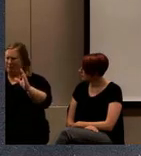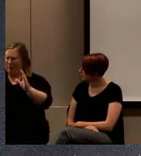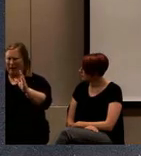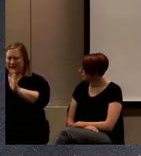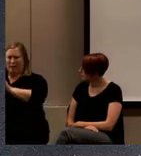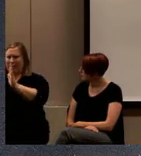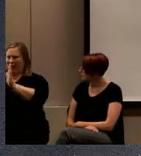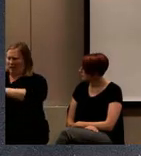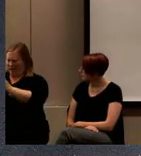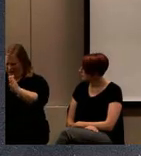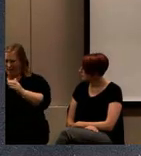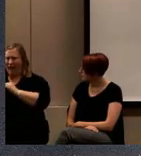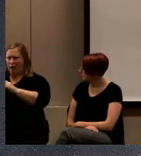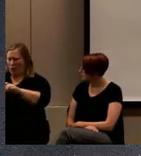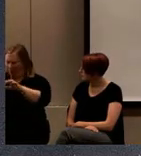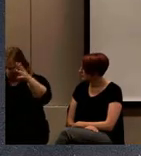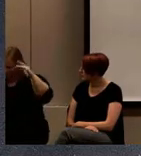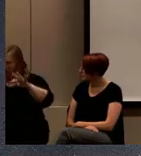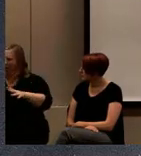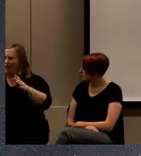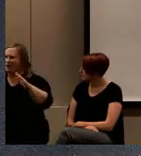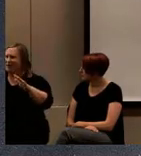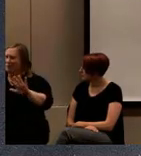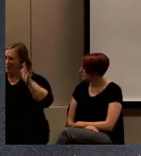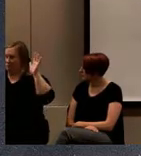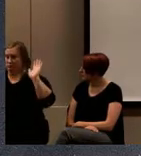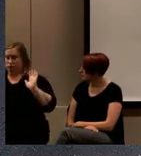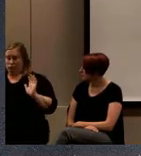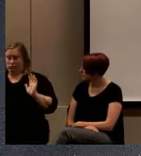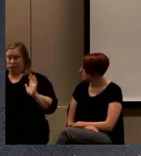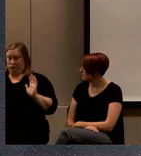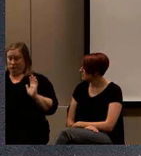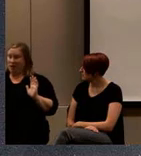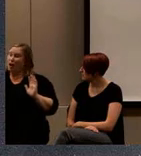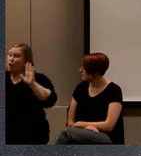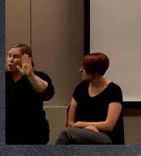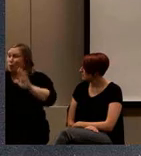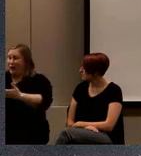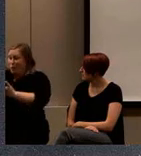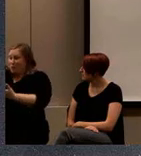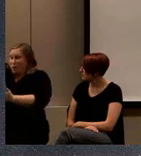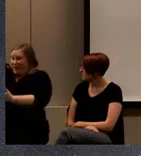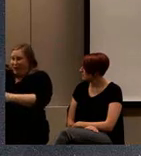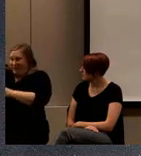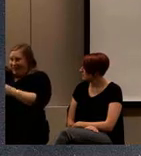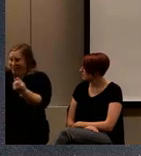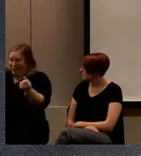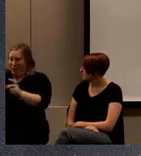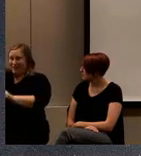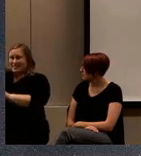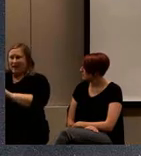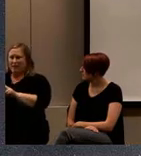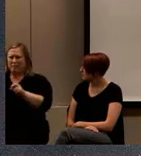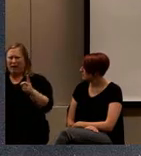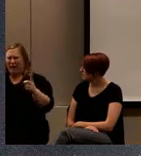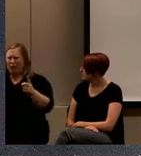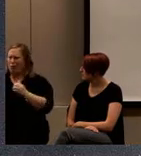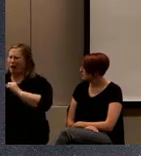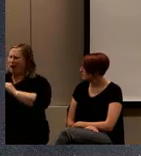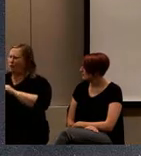know, doing all kinds of things. It has a lot of great resources built into it, but if you don't understand how to use